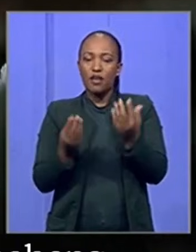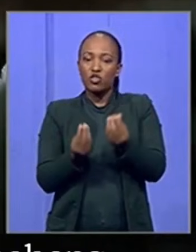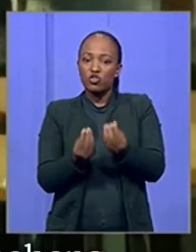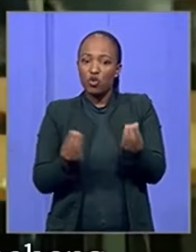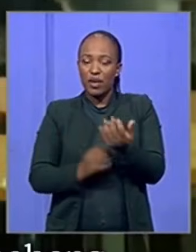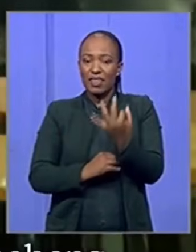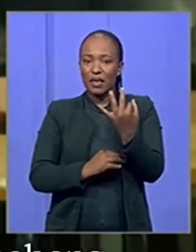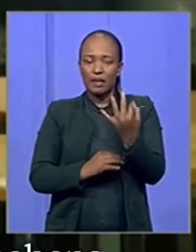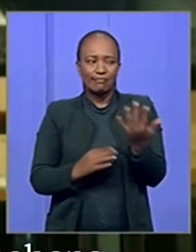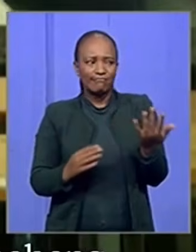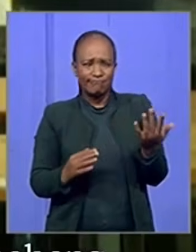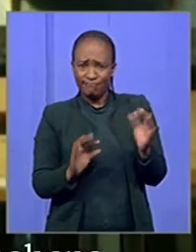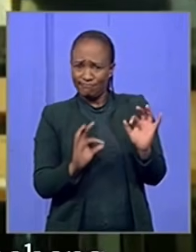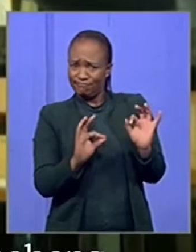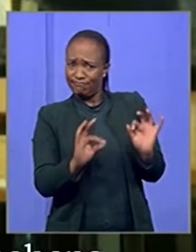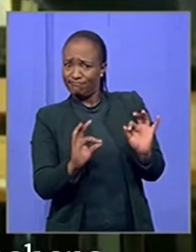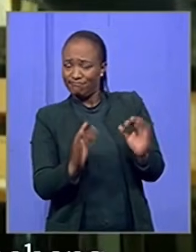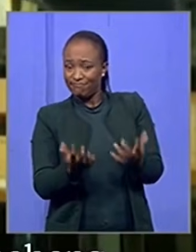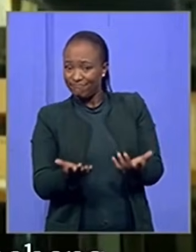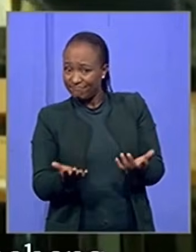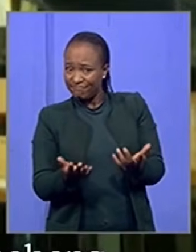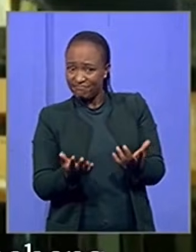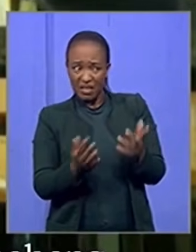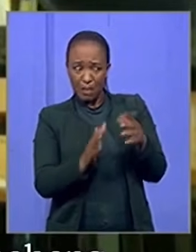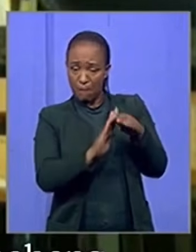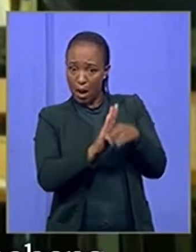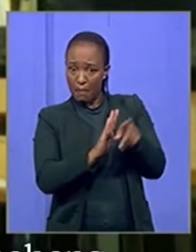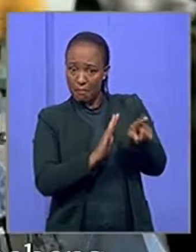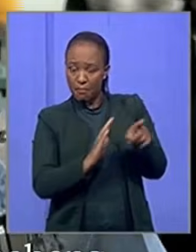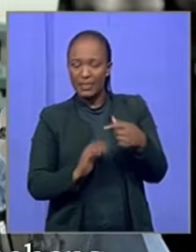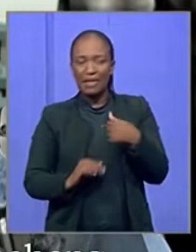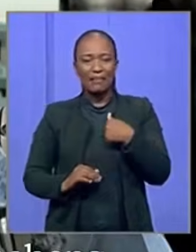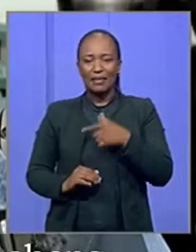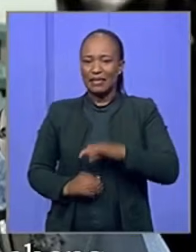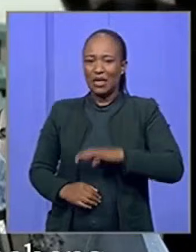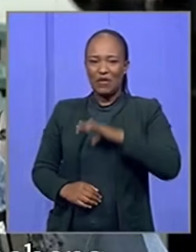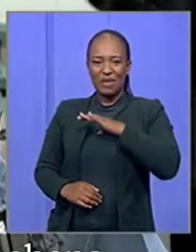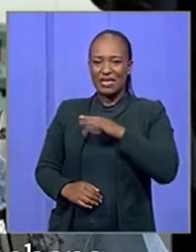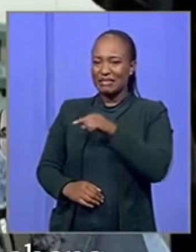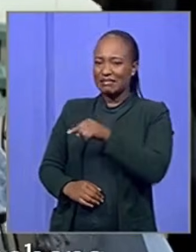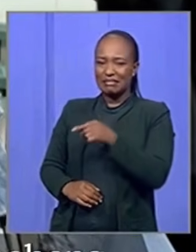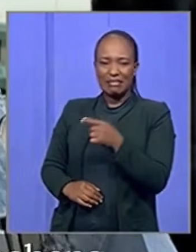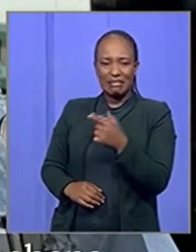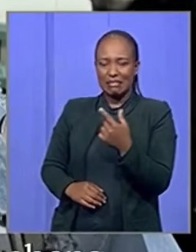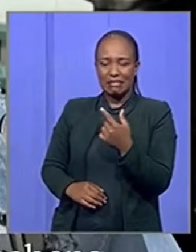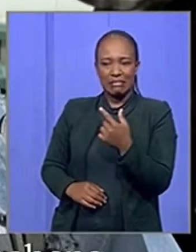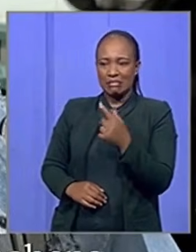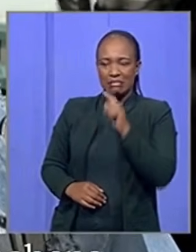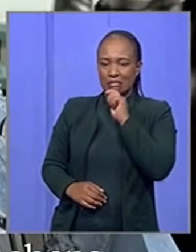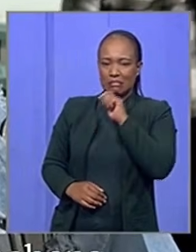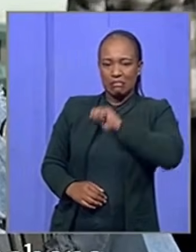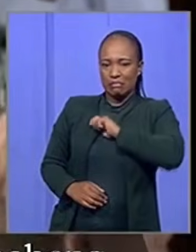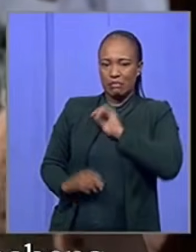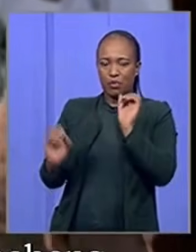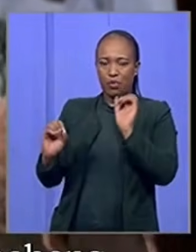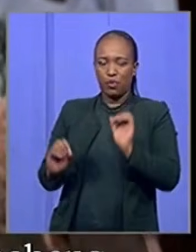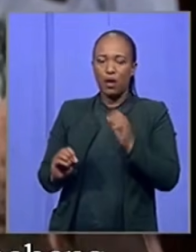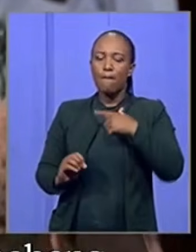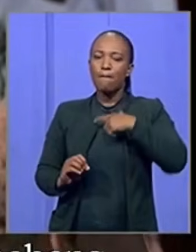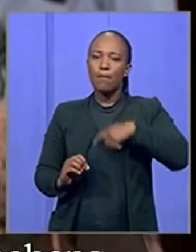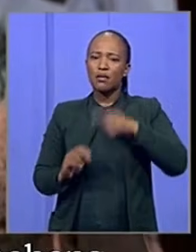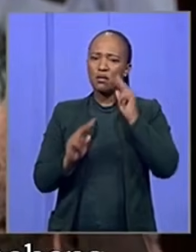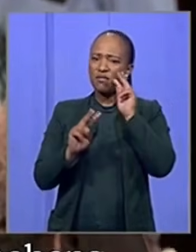lenaneo lena. I don't have much confidence in it. From my personal point of view, what